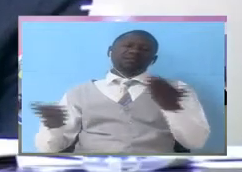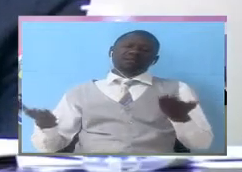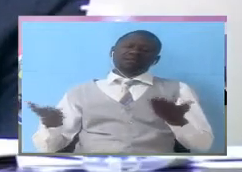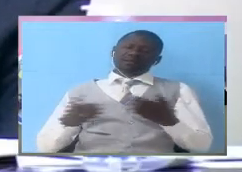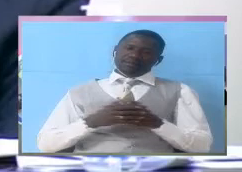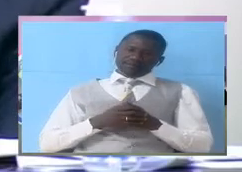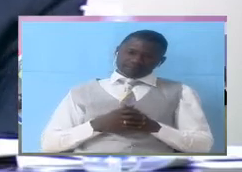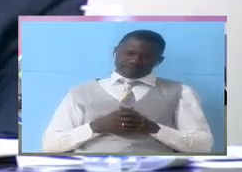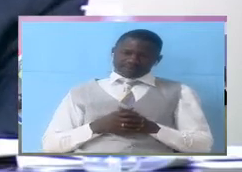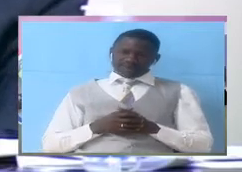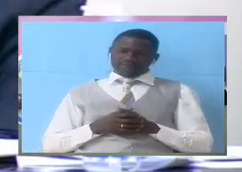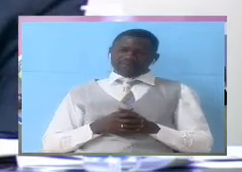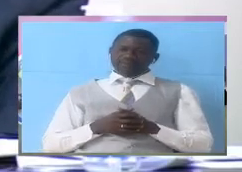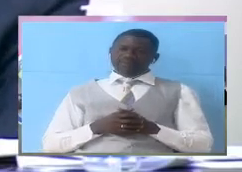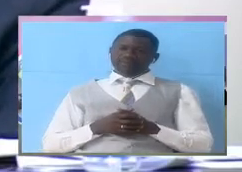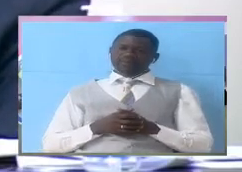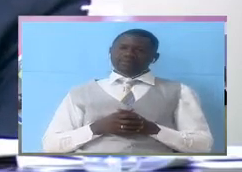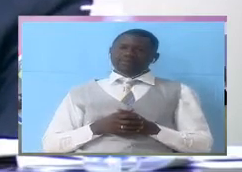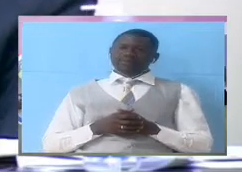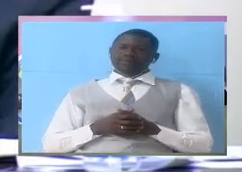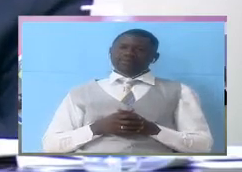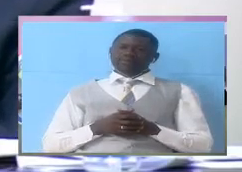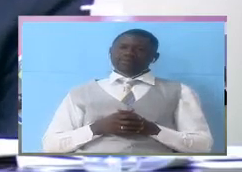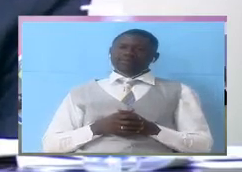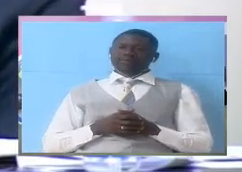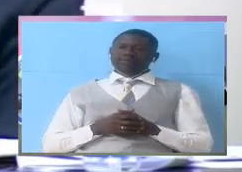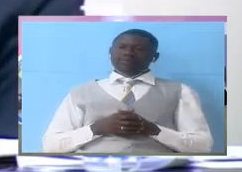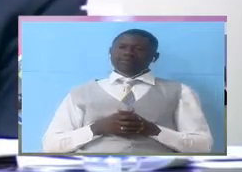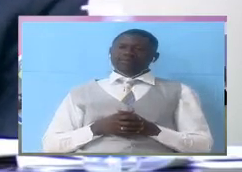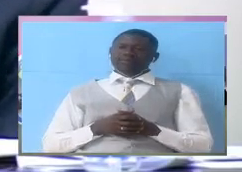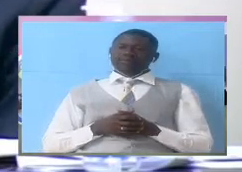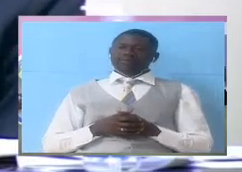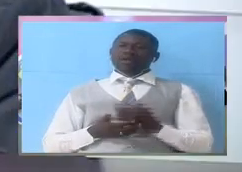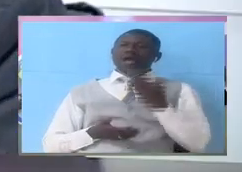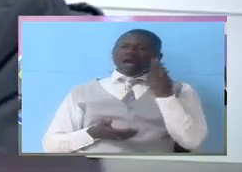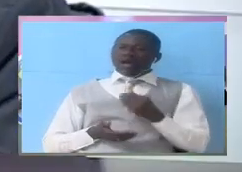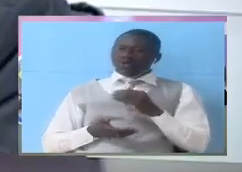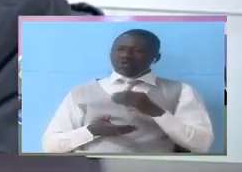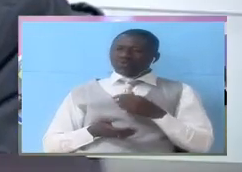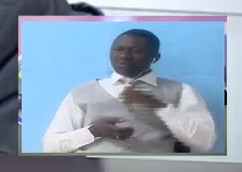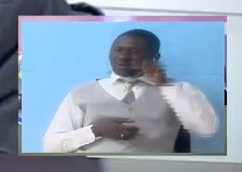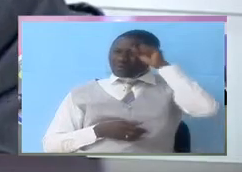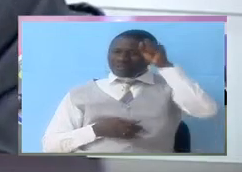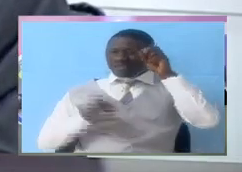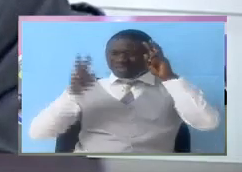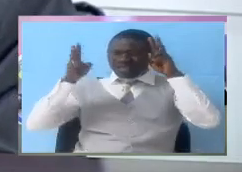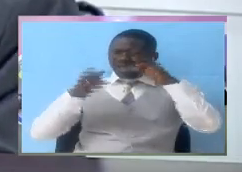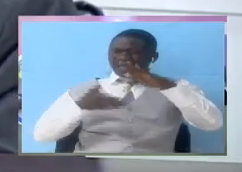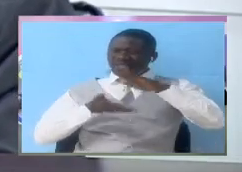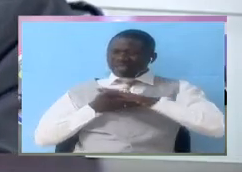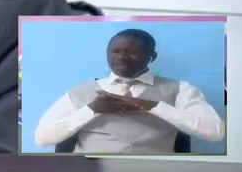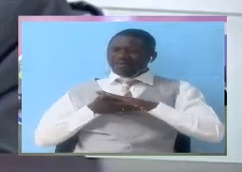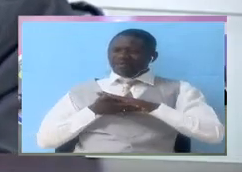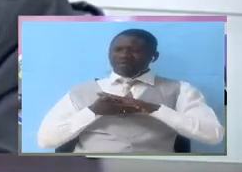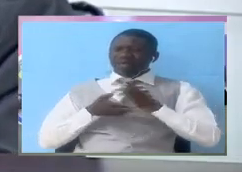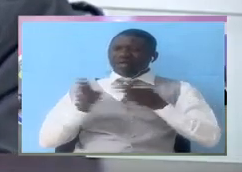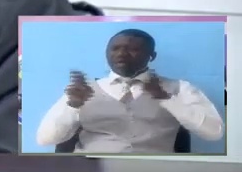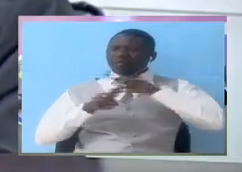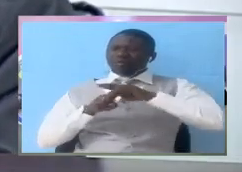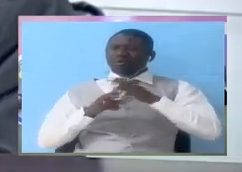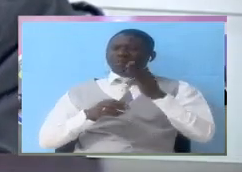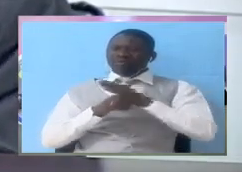the president receive the information in advance of your report? Naka la president bi di joté xibar yow bala sa xibar